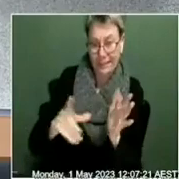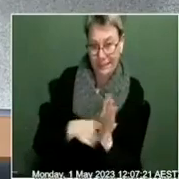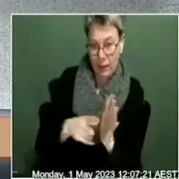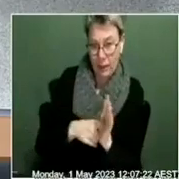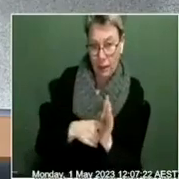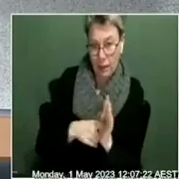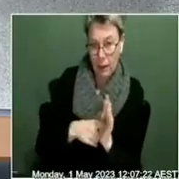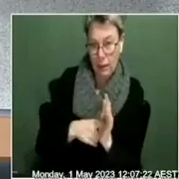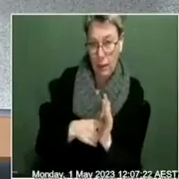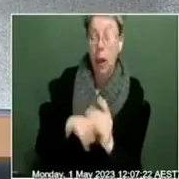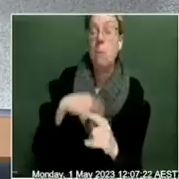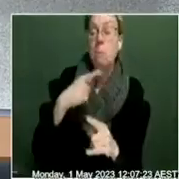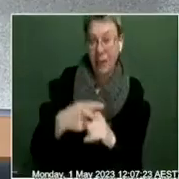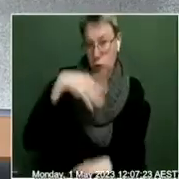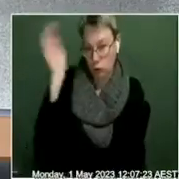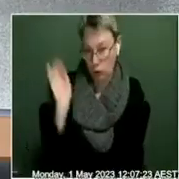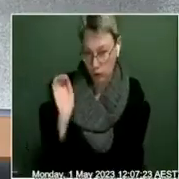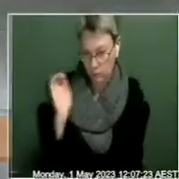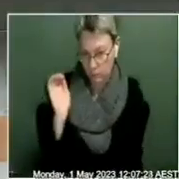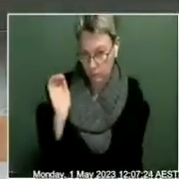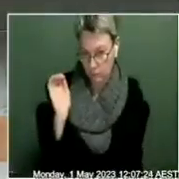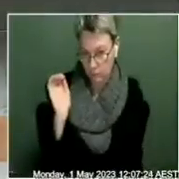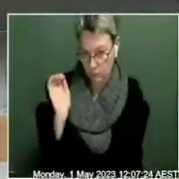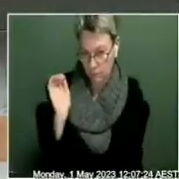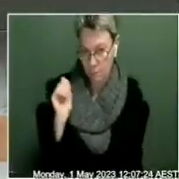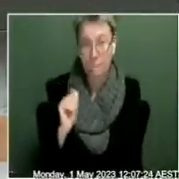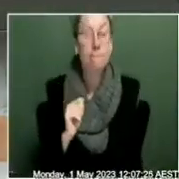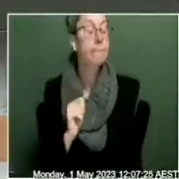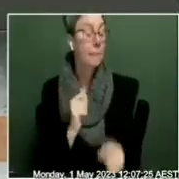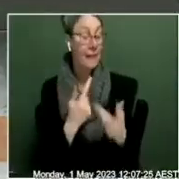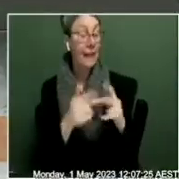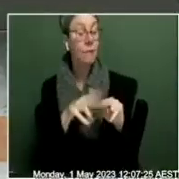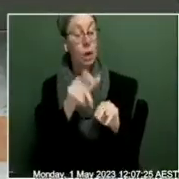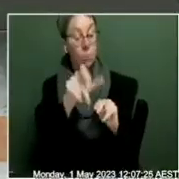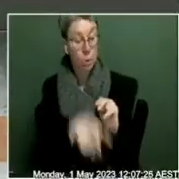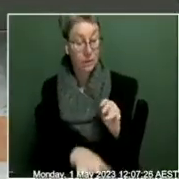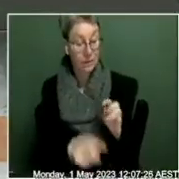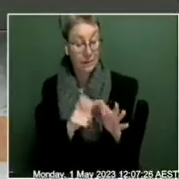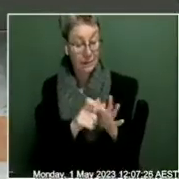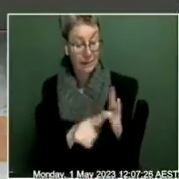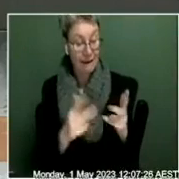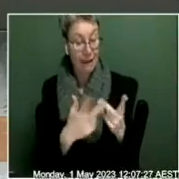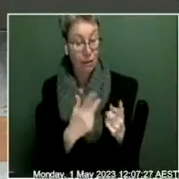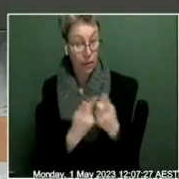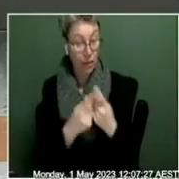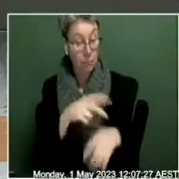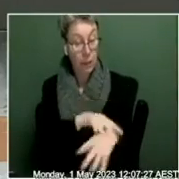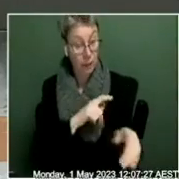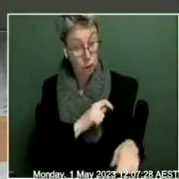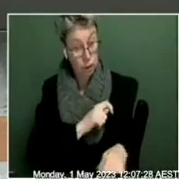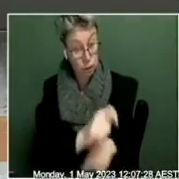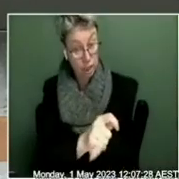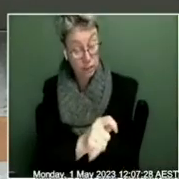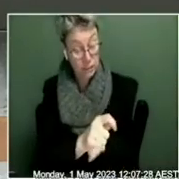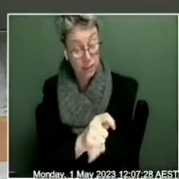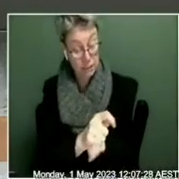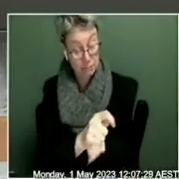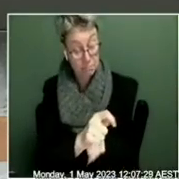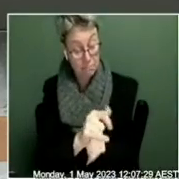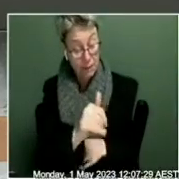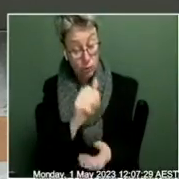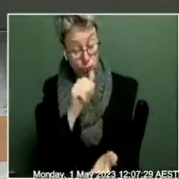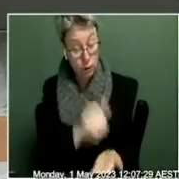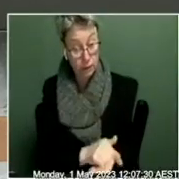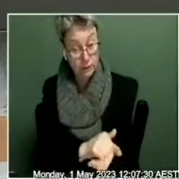case. What the unions are calling for is on-site assistance